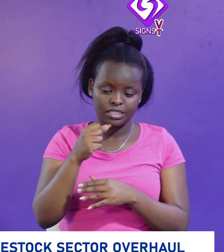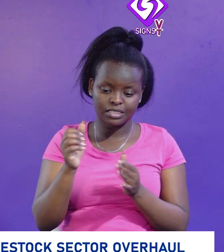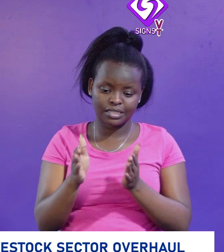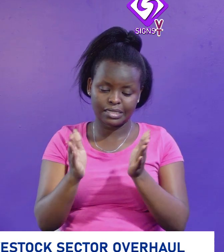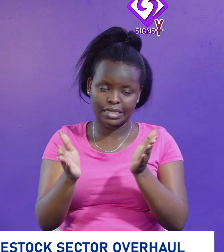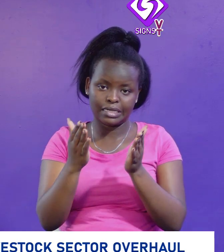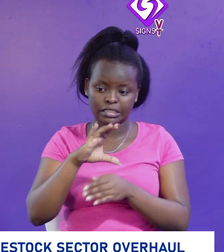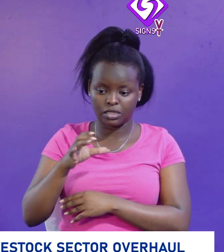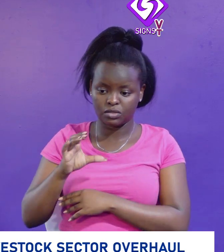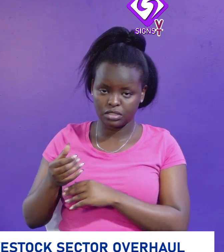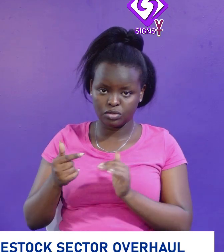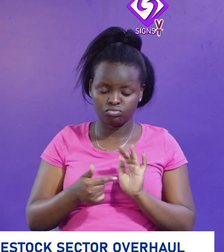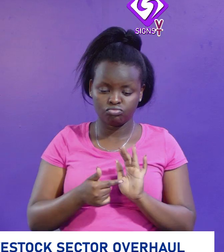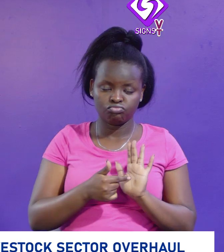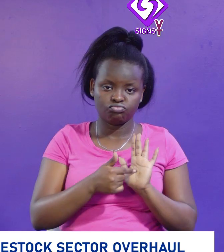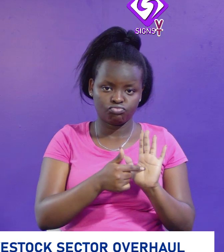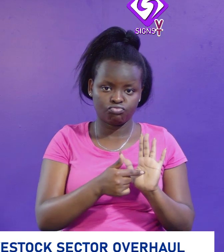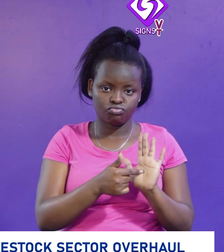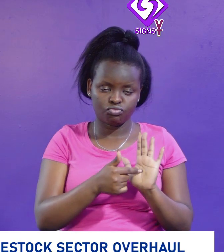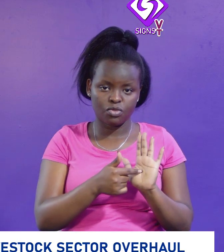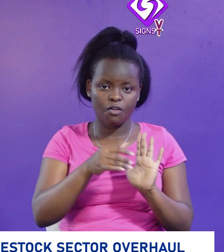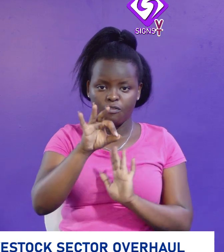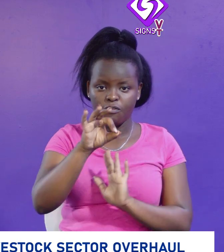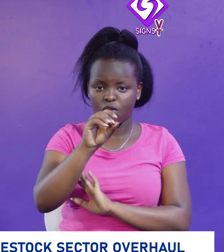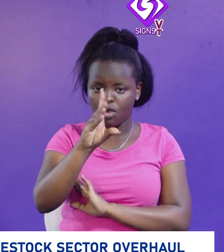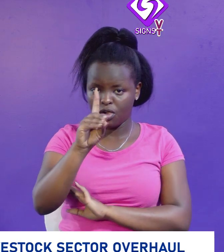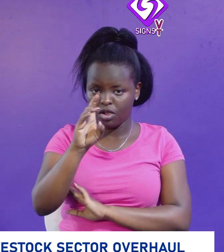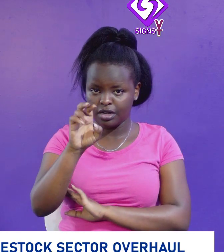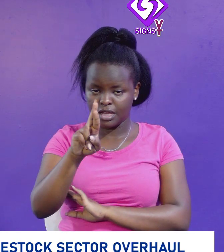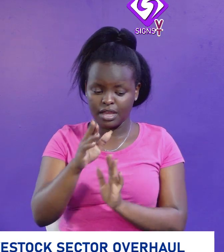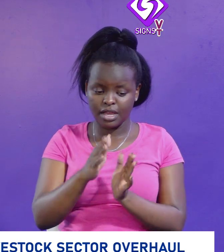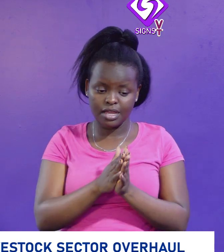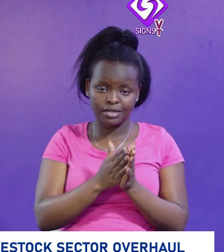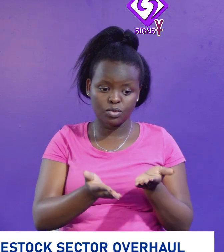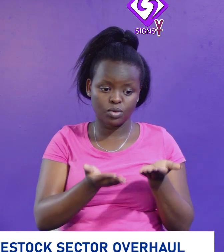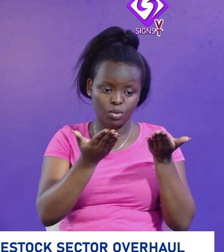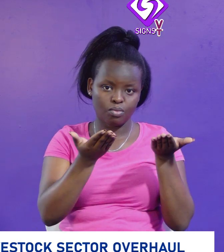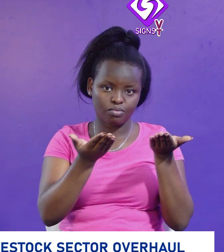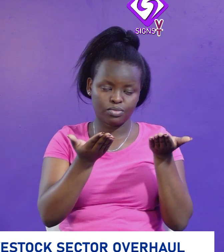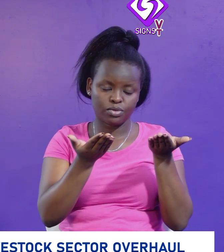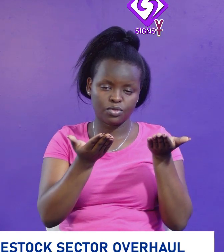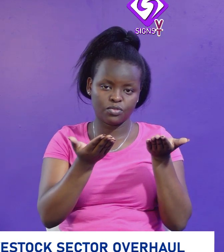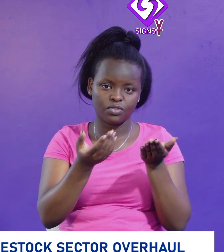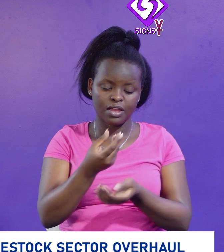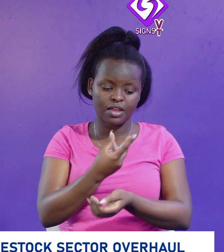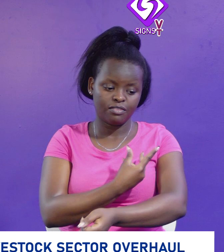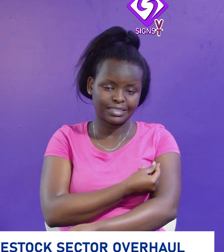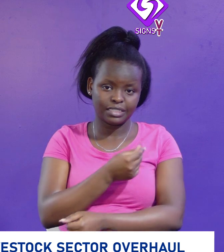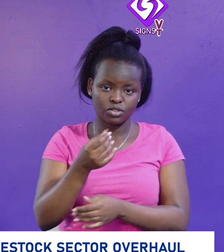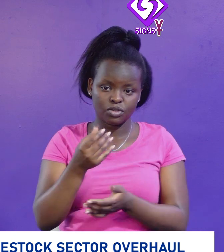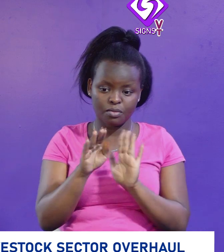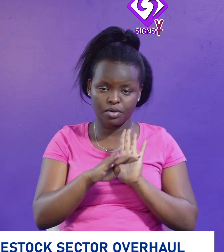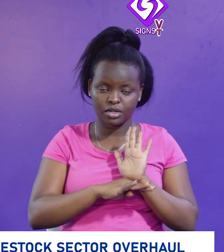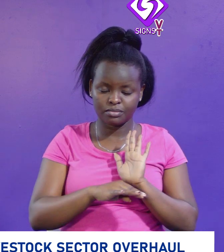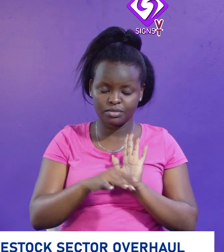to prioritize the use of natural fodder and also to scale up vaccination programs for livestock.